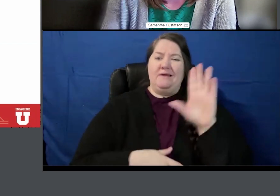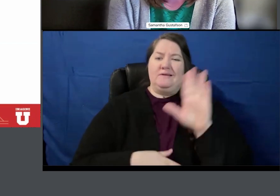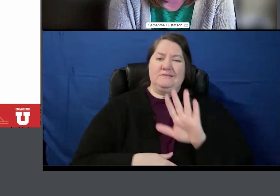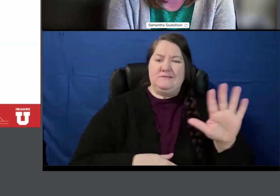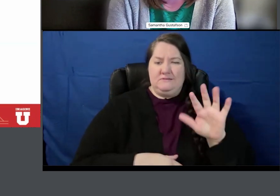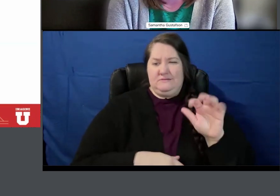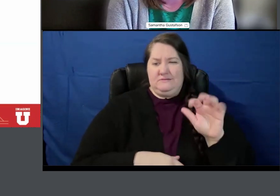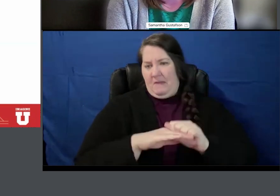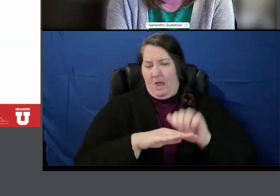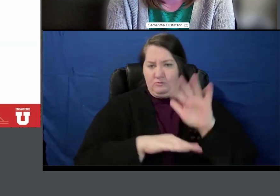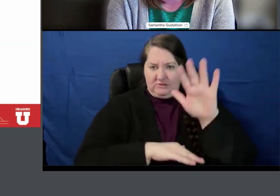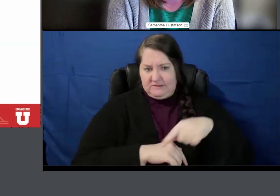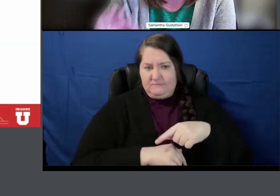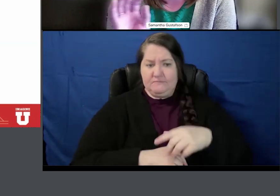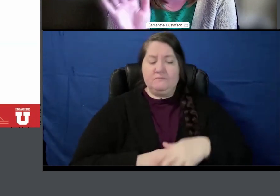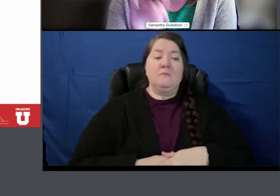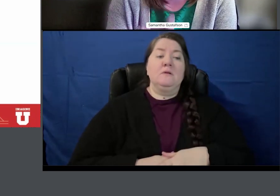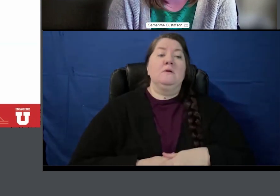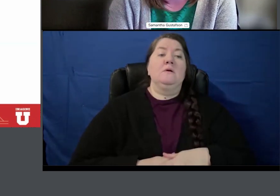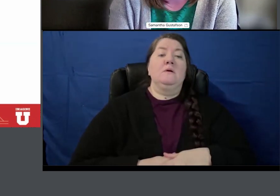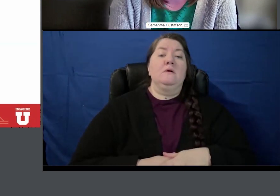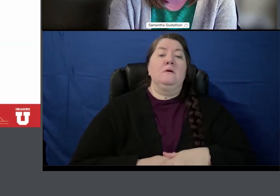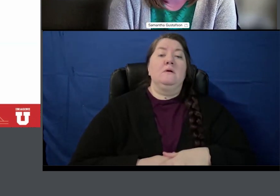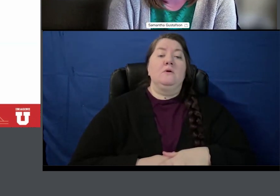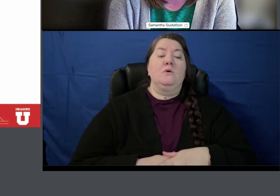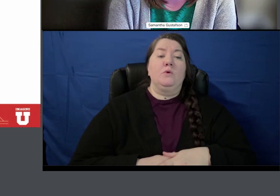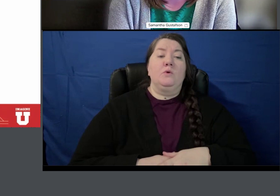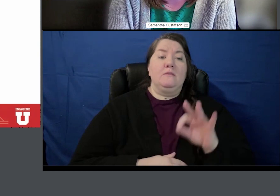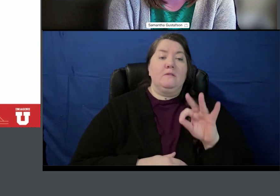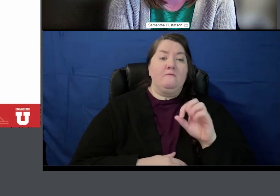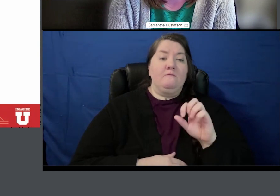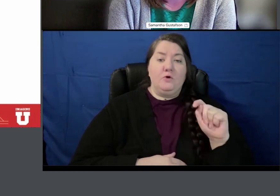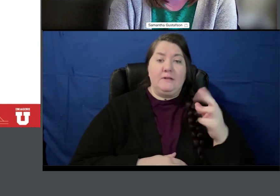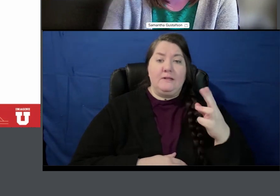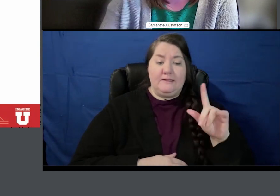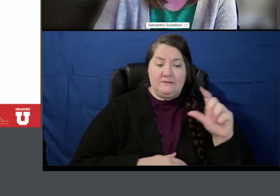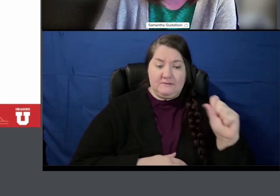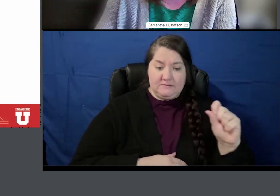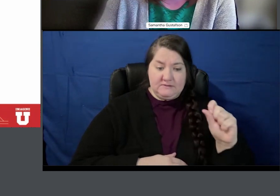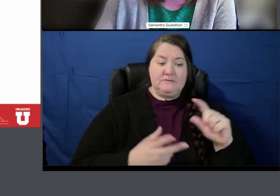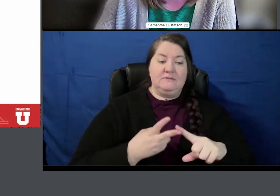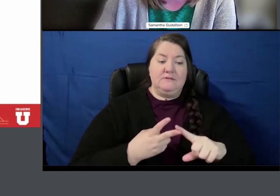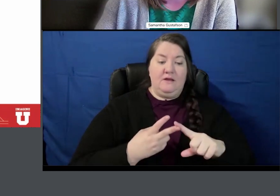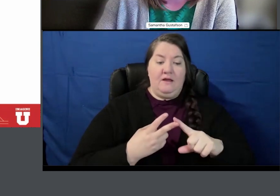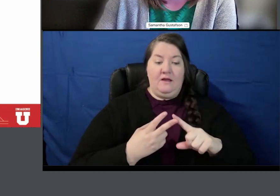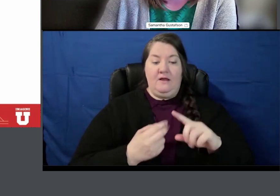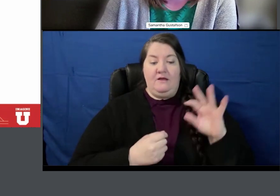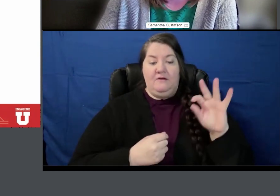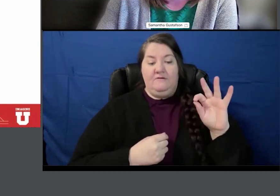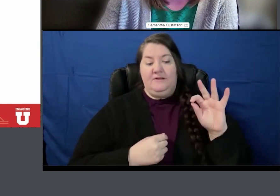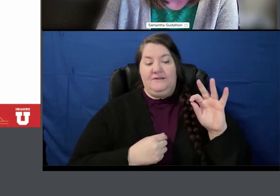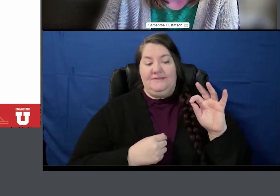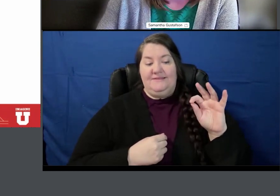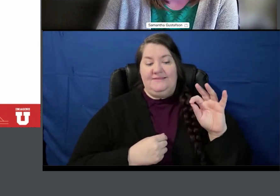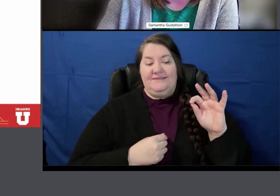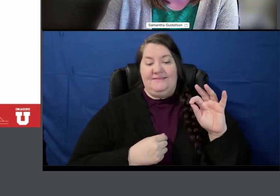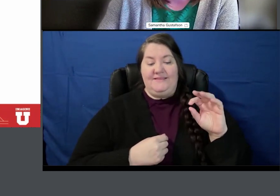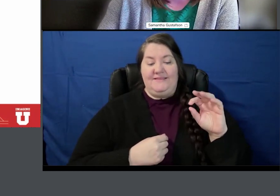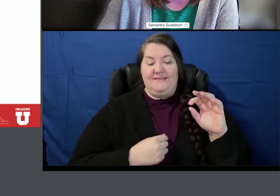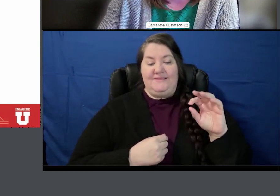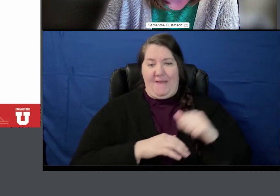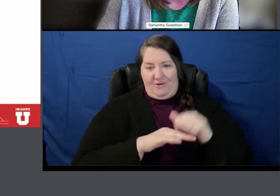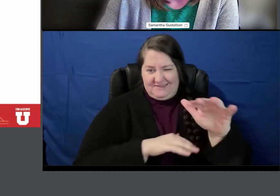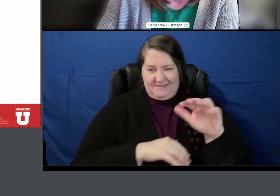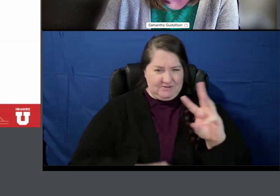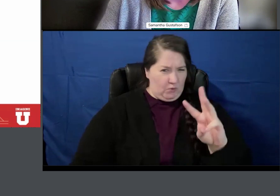University of Utah is embedded just at the foothills of the Wasatch Mountains. So we have an incredibly beautiful view all months of the